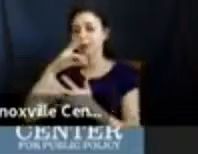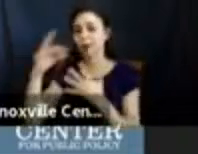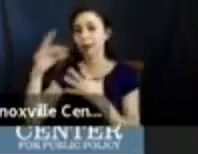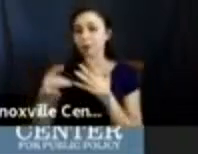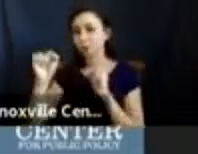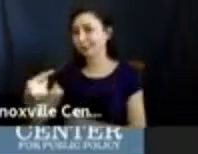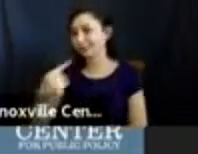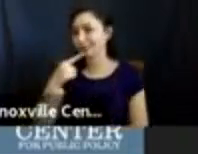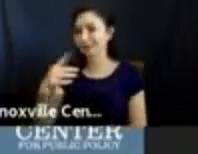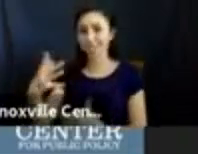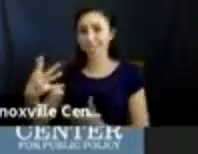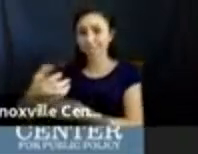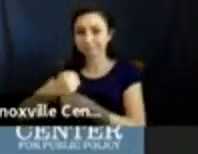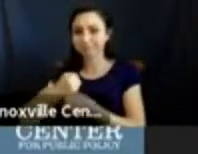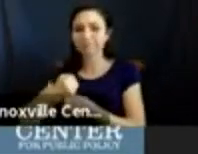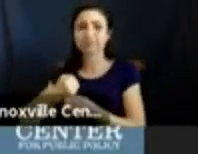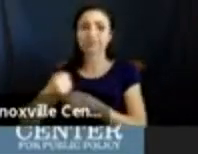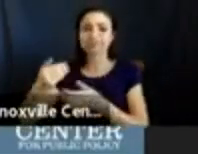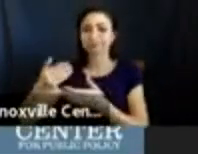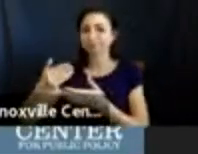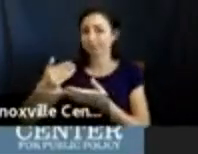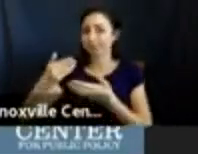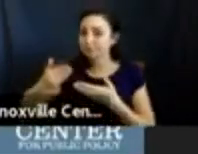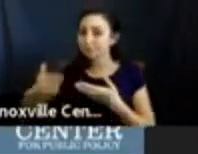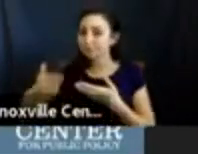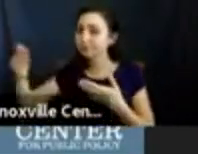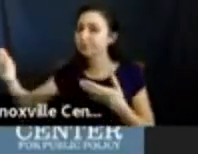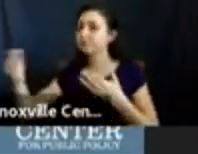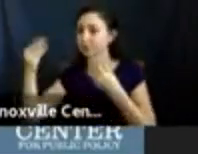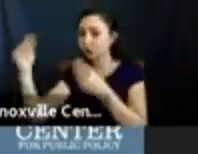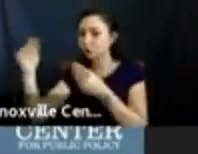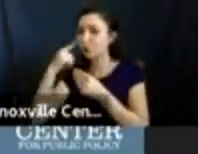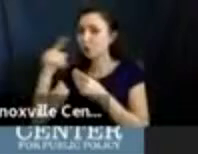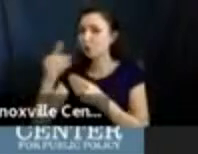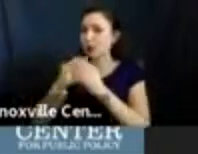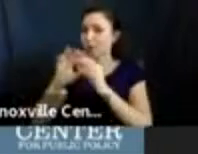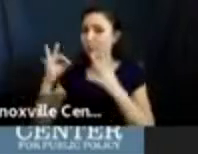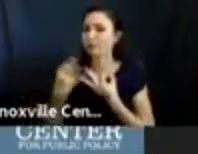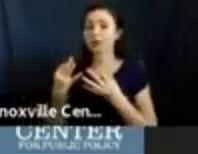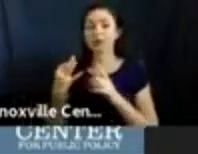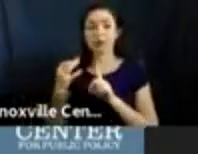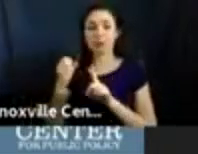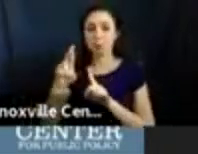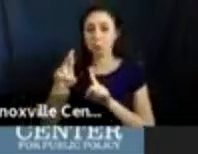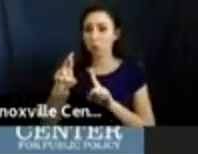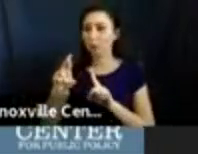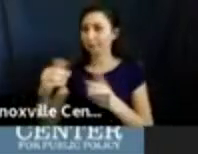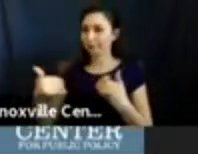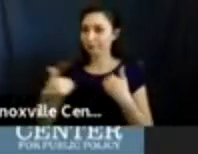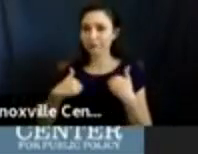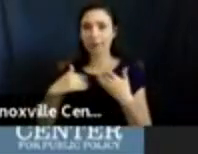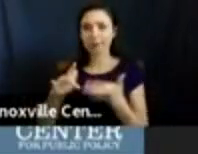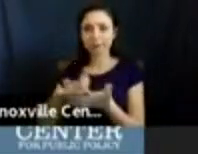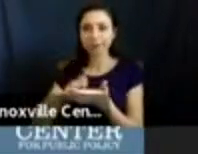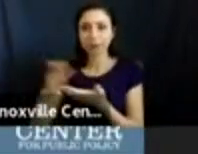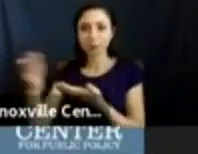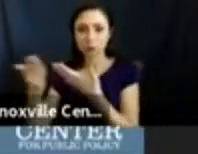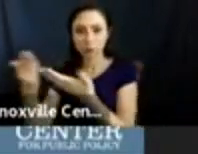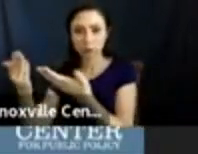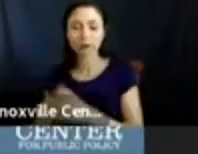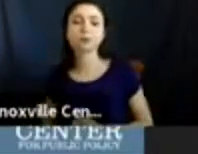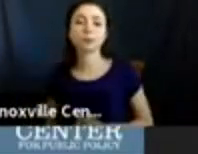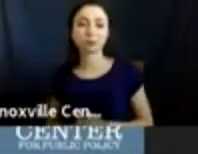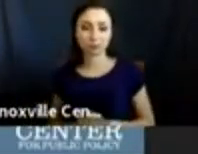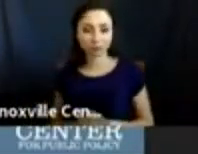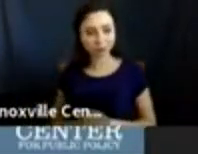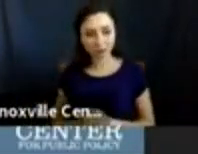secure goods at the grocery store that they may need for their families, or being able to receive medical care. Most report